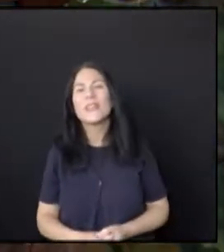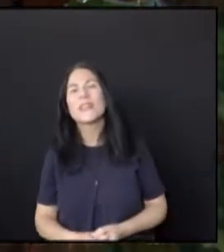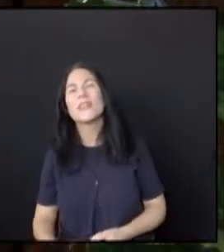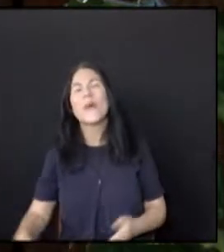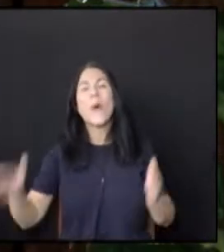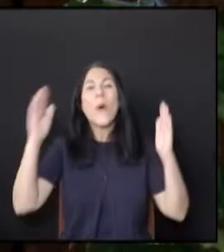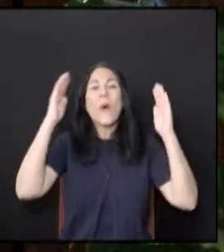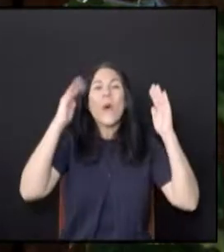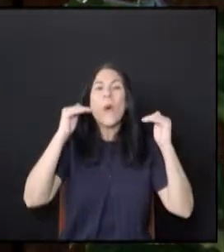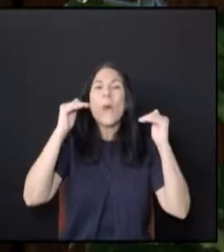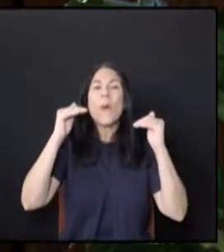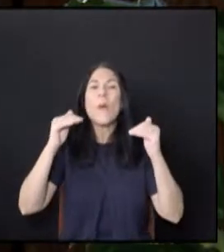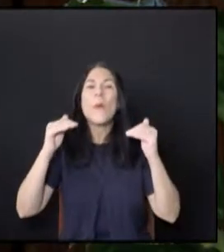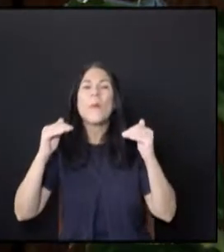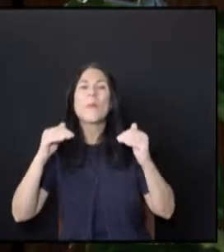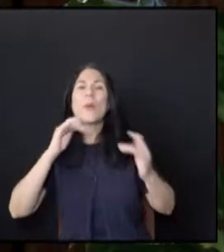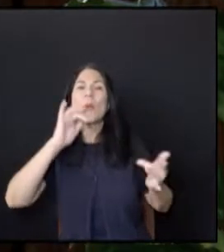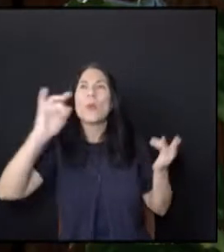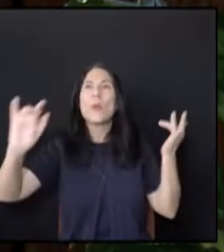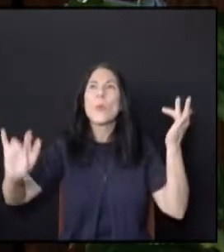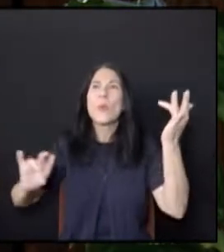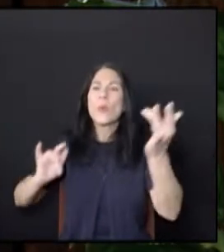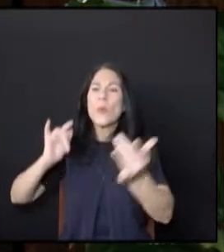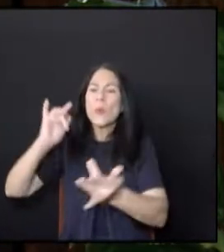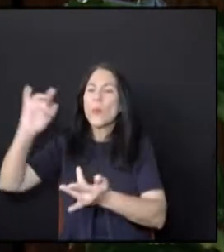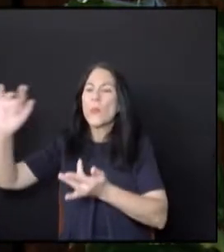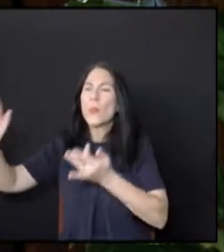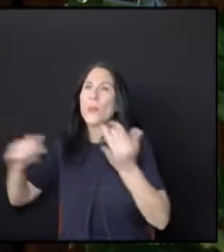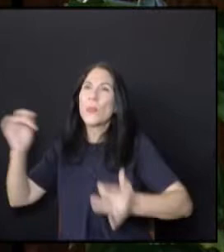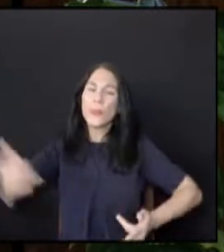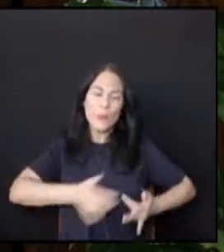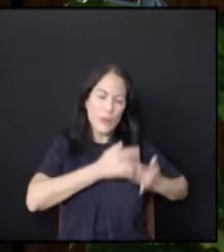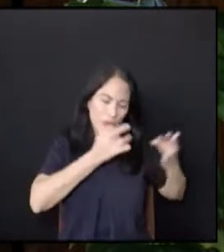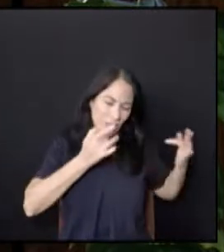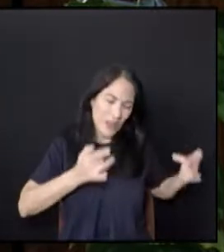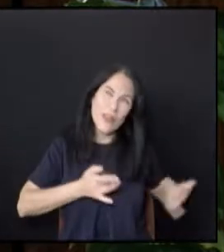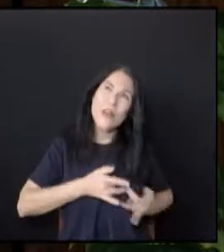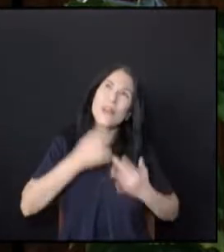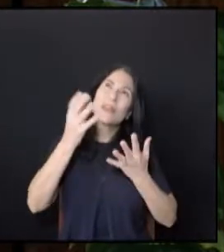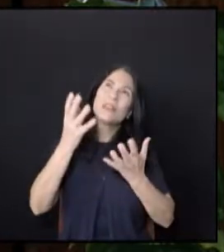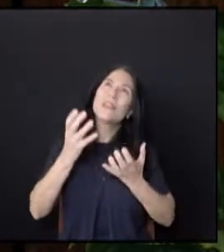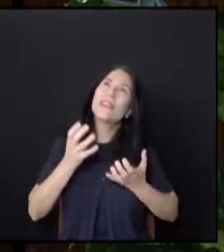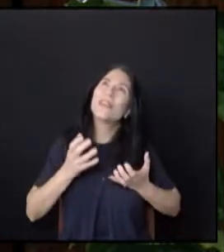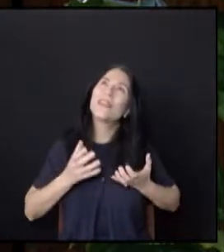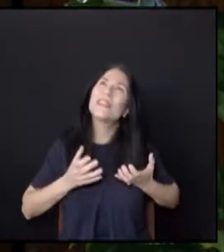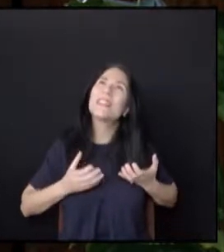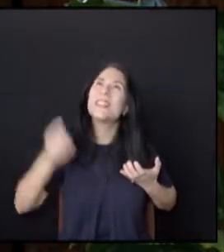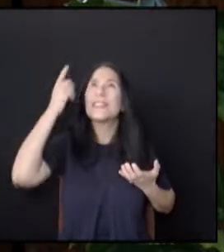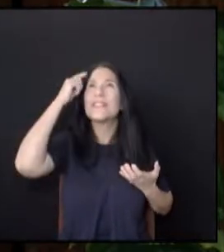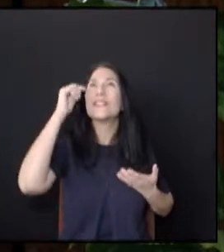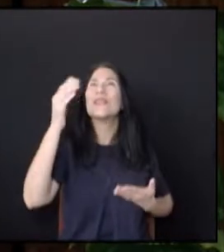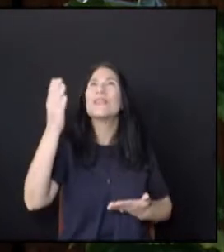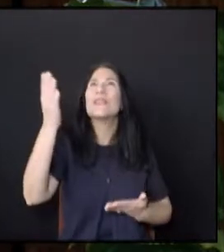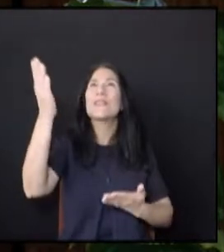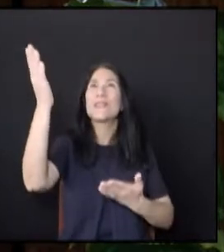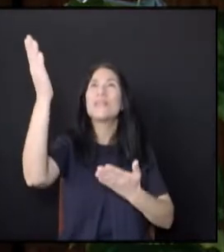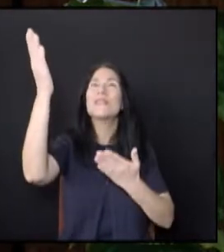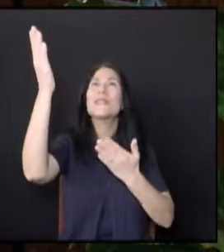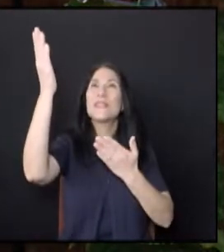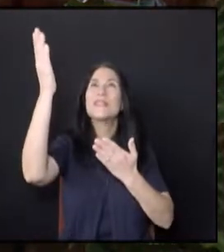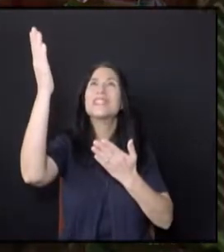Hope is stirring, hearts are yearning for